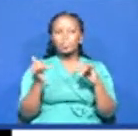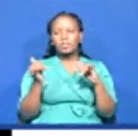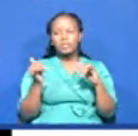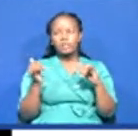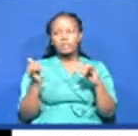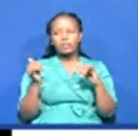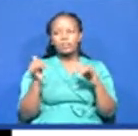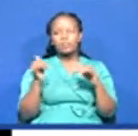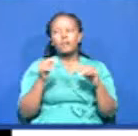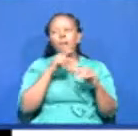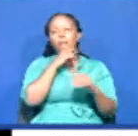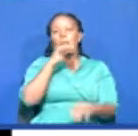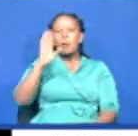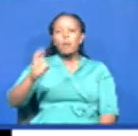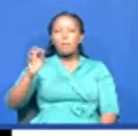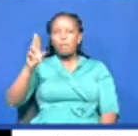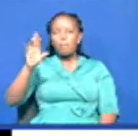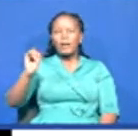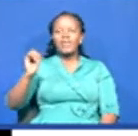Eric Sirali,